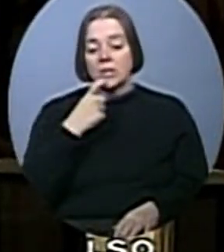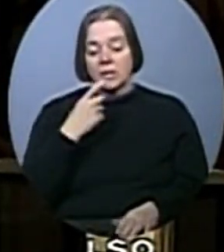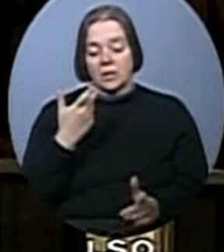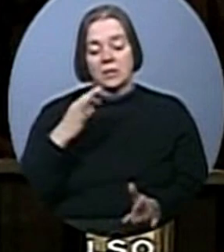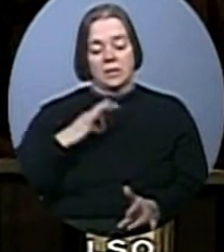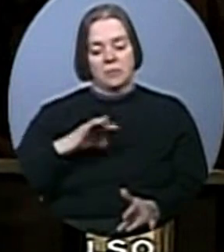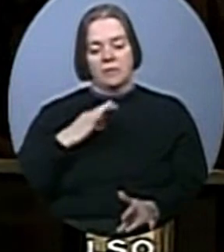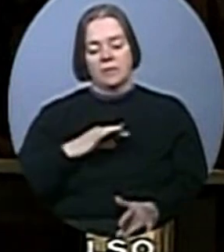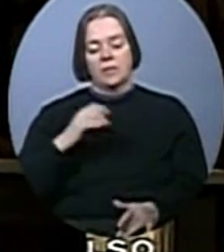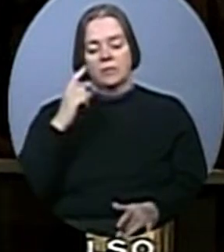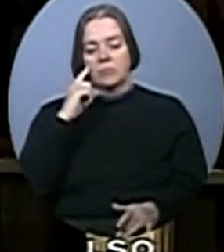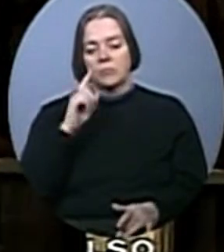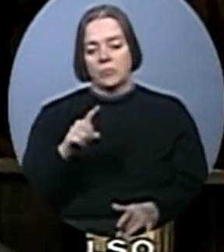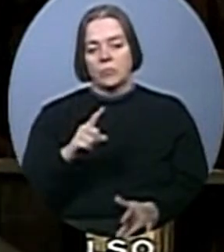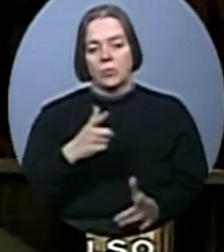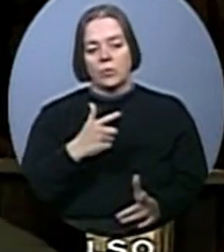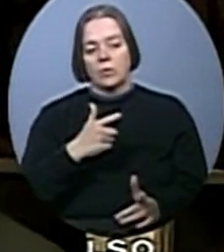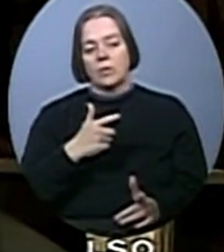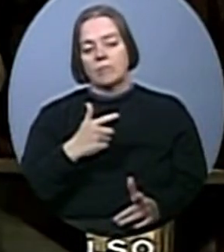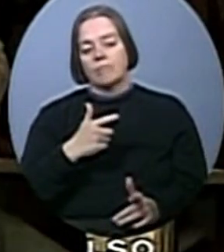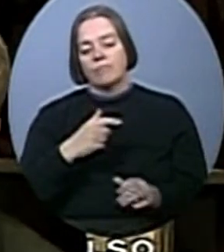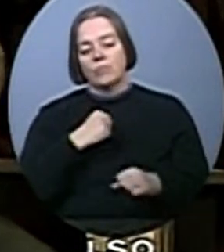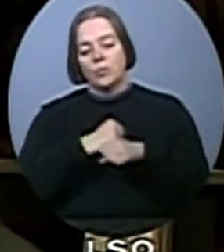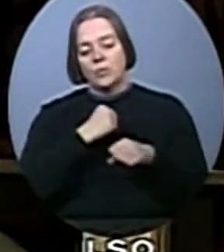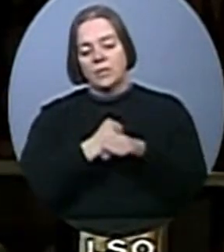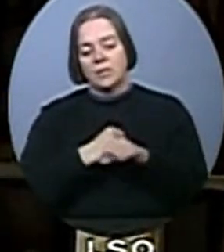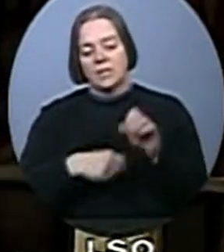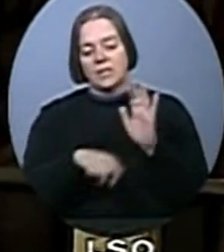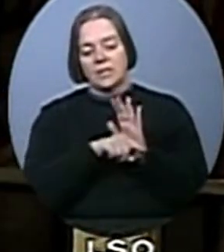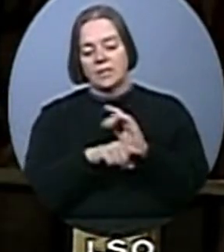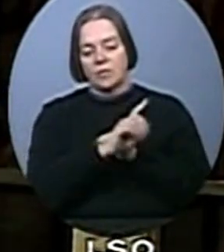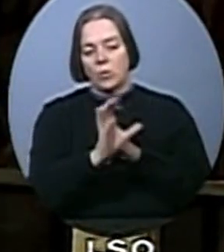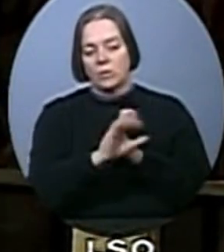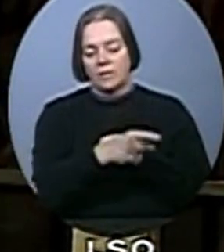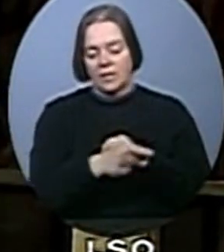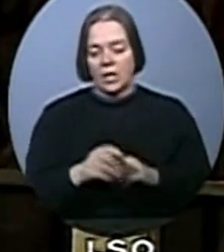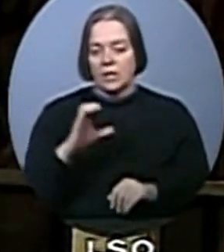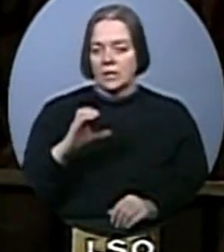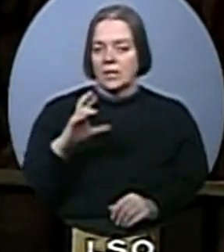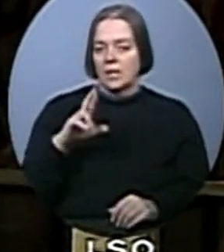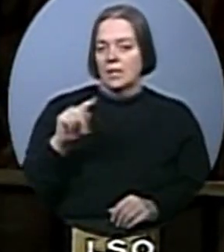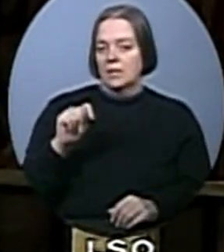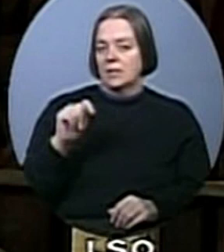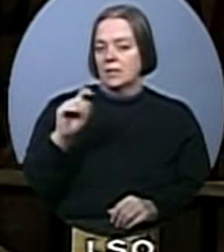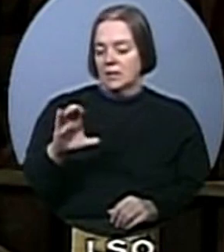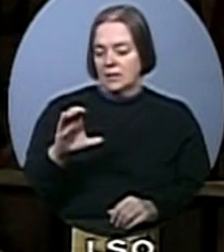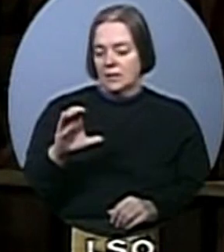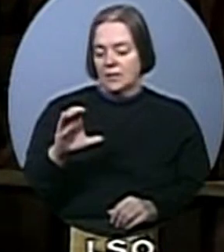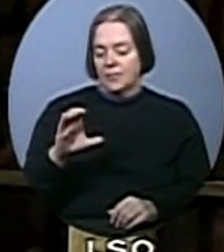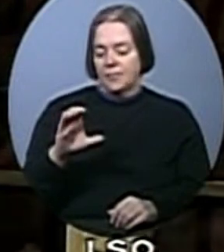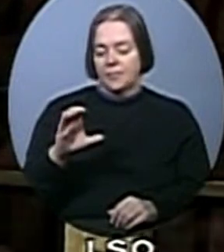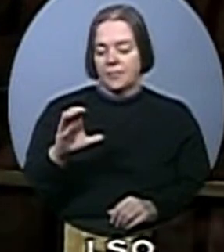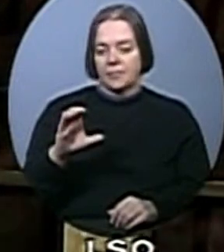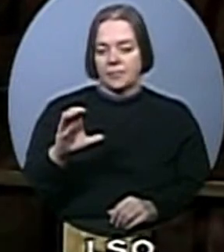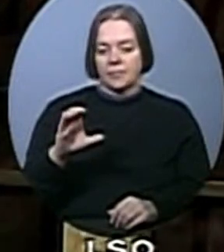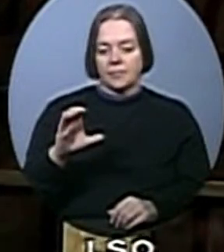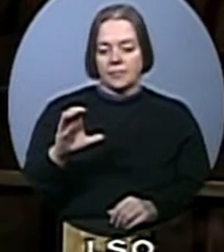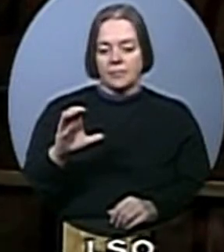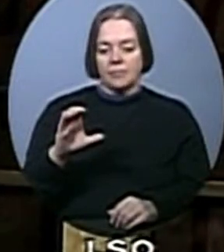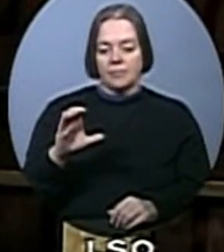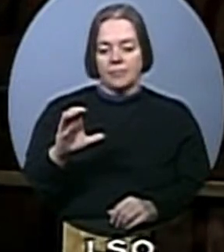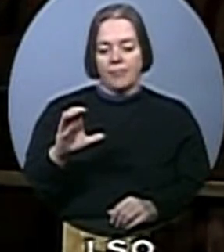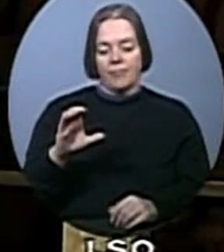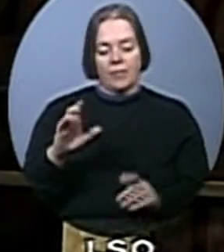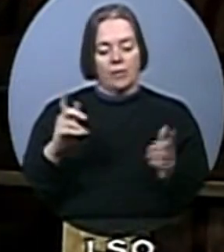to the Conservative marching orders, the CRTC has been reduced to acting like a short-order cook for the media barons. So will the minister tell